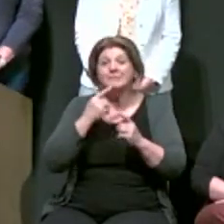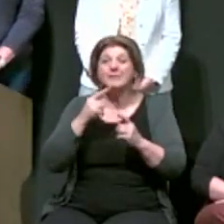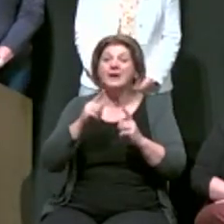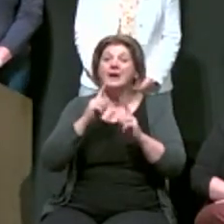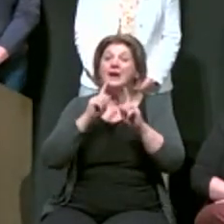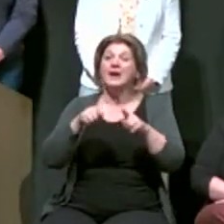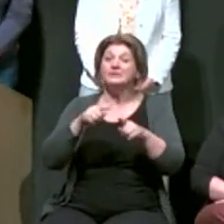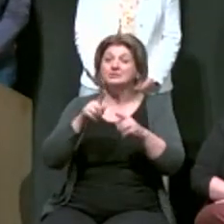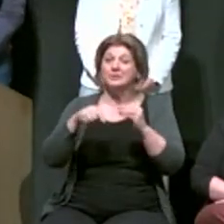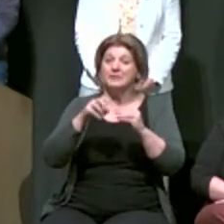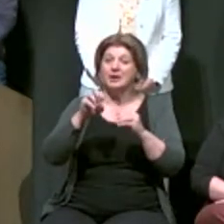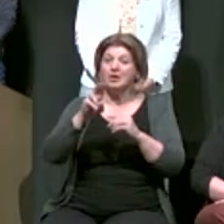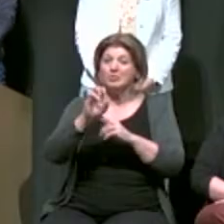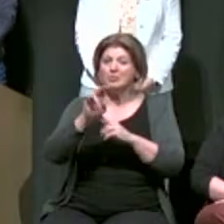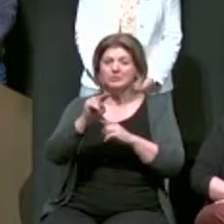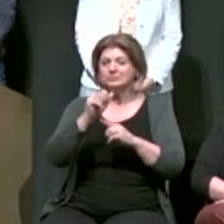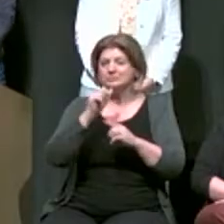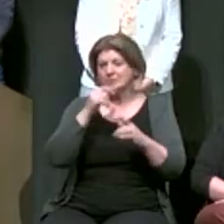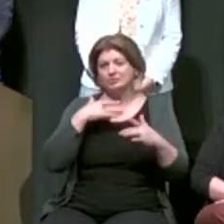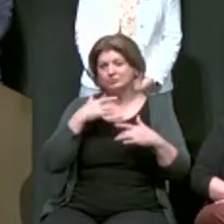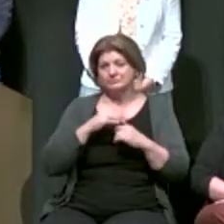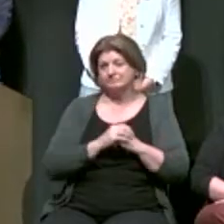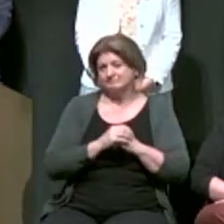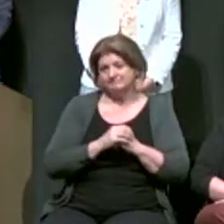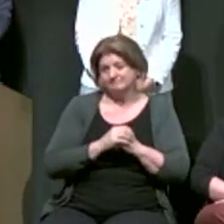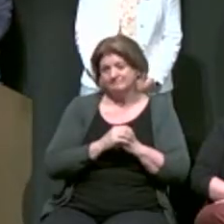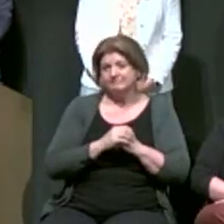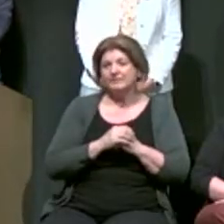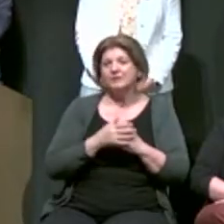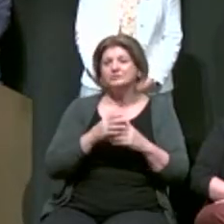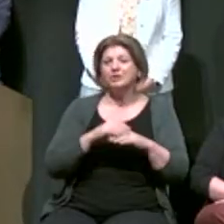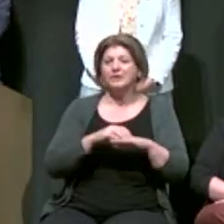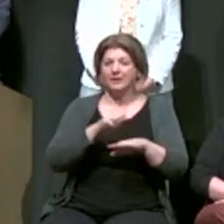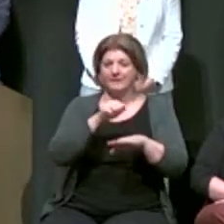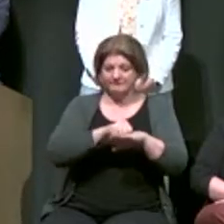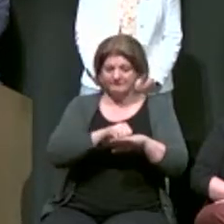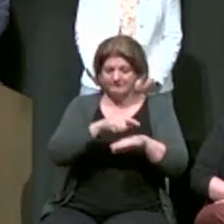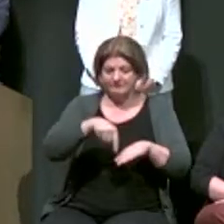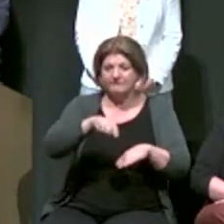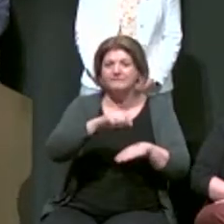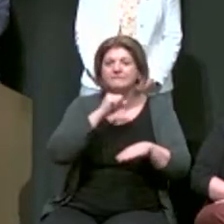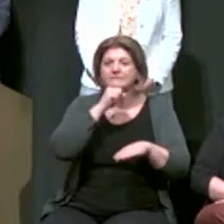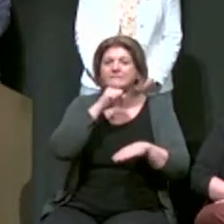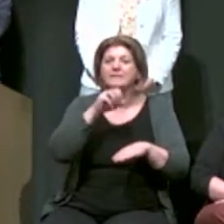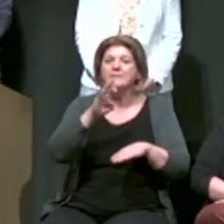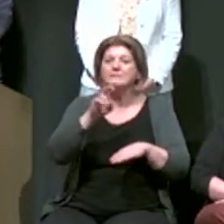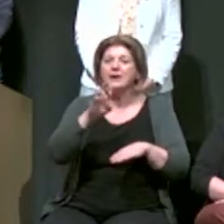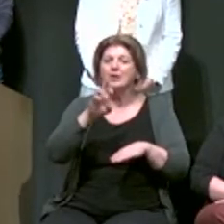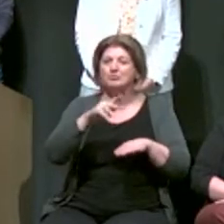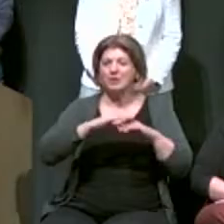erosion-wise, we're not worried about it because we have this bedrock channel.